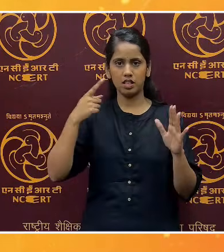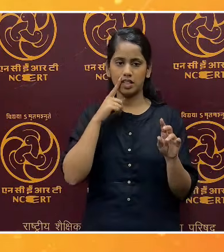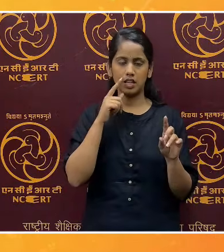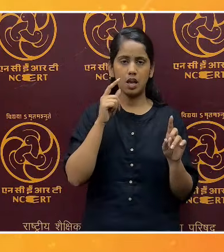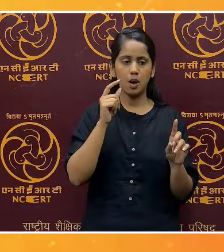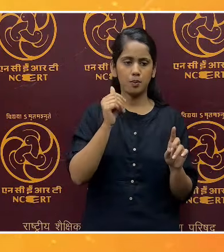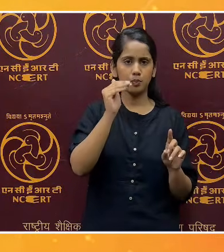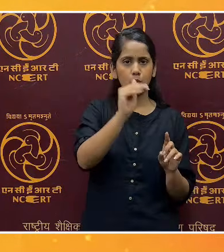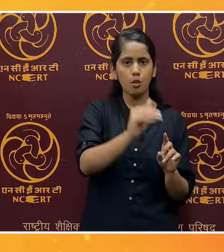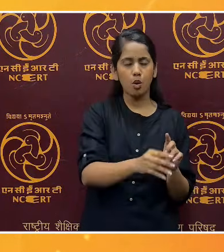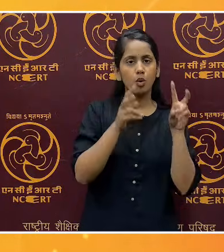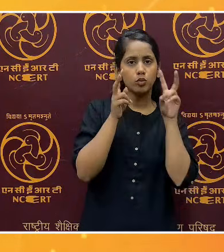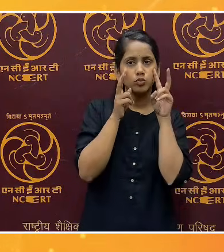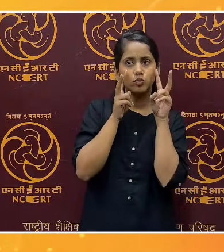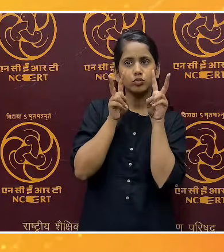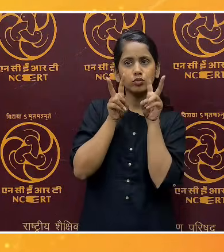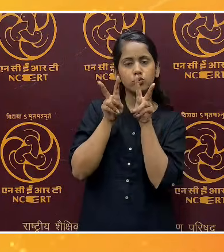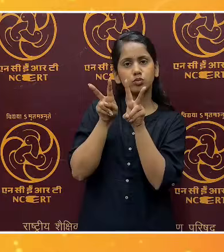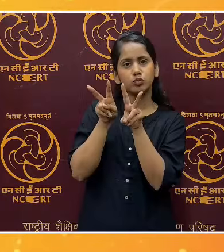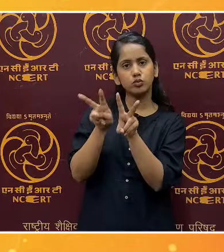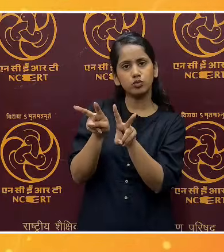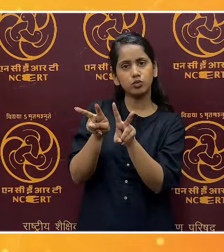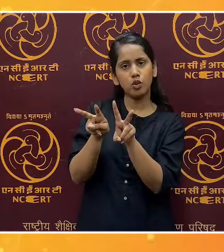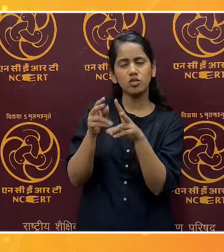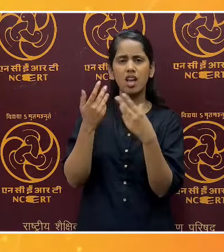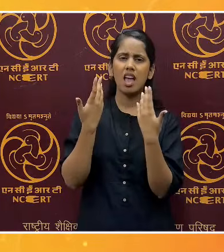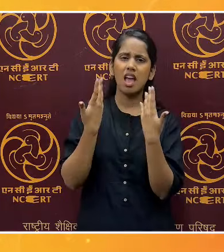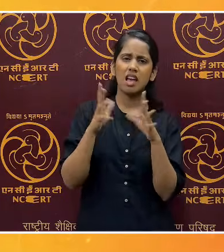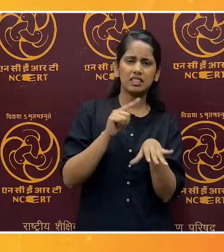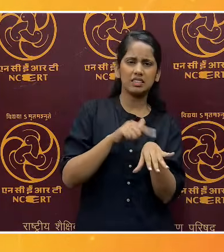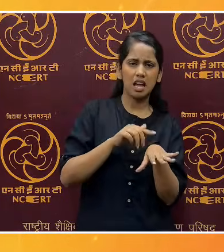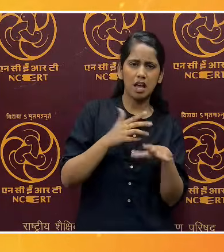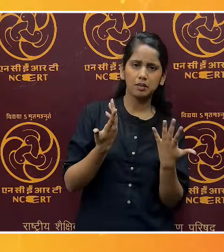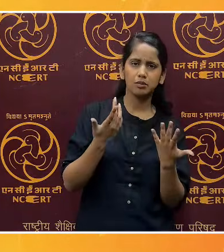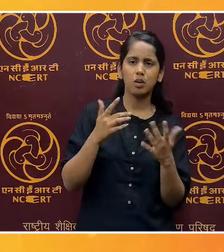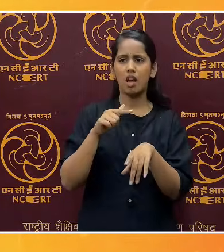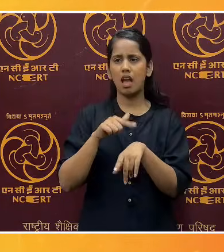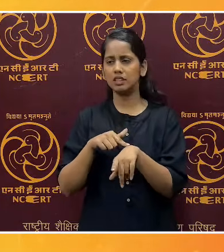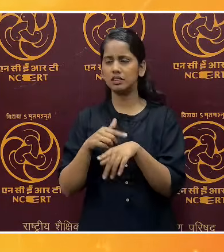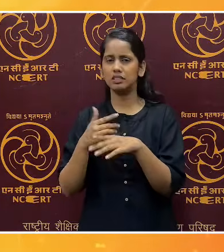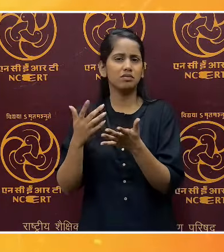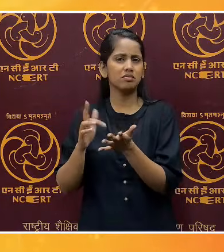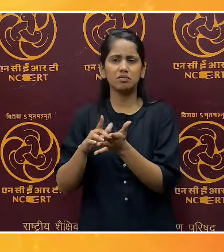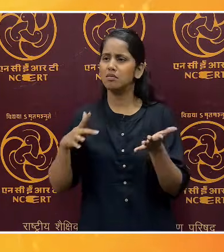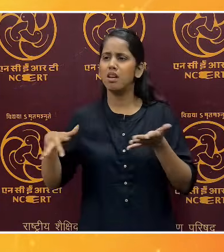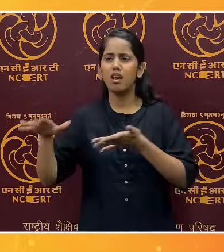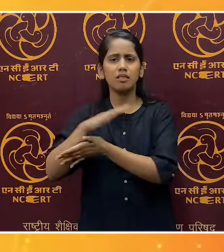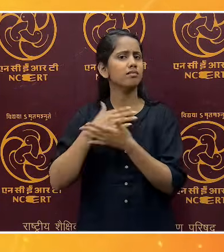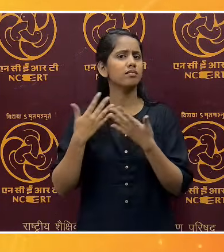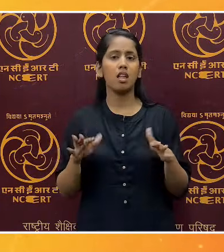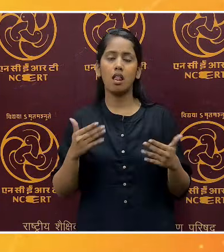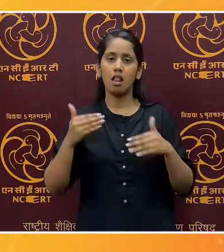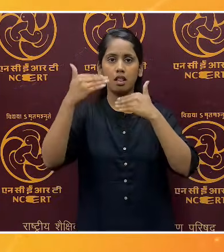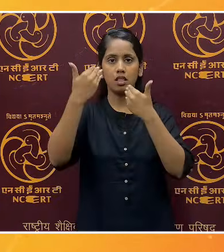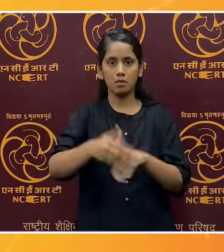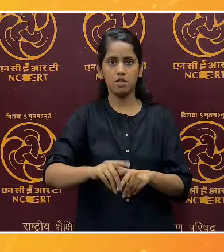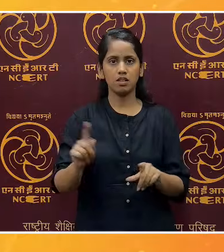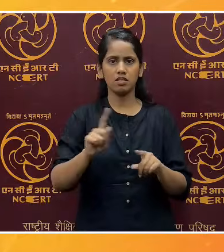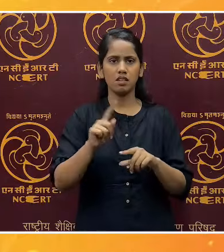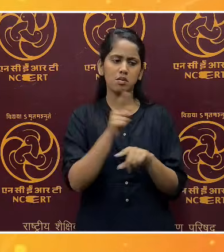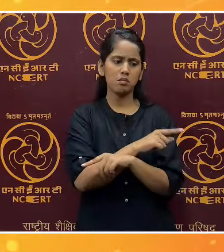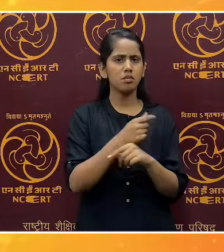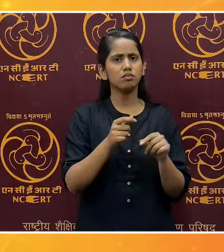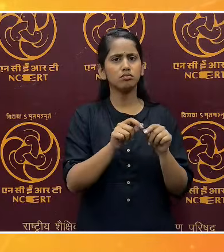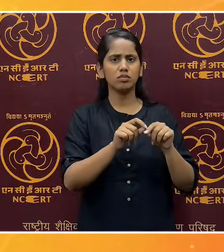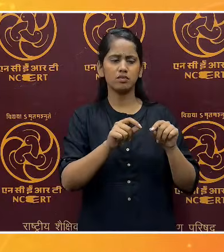can watch from anywhere and at any time, there is no restriction to it. So they have the access, they can access